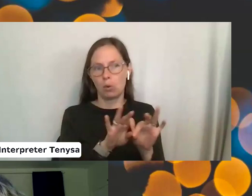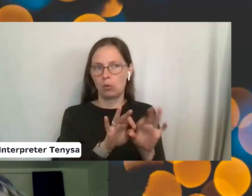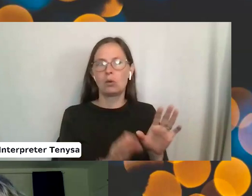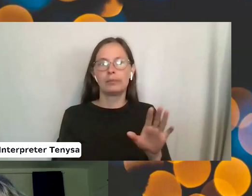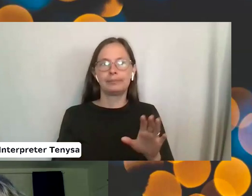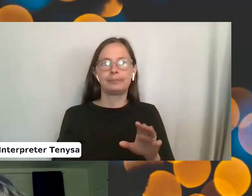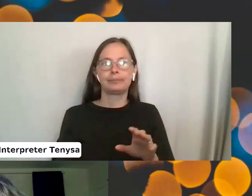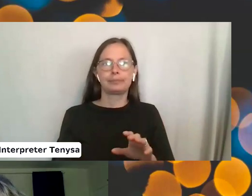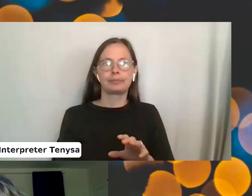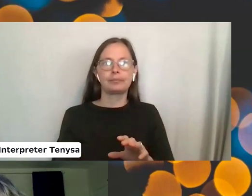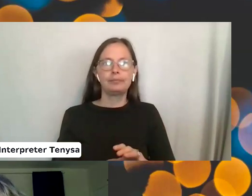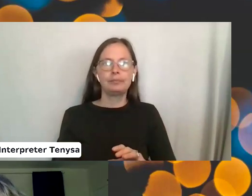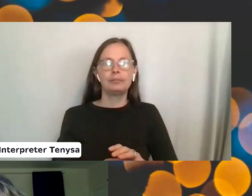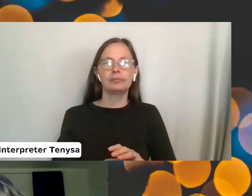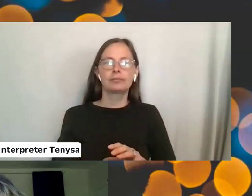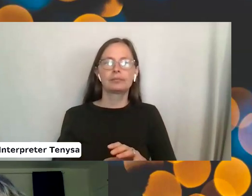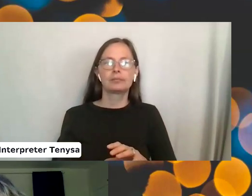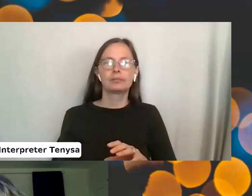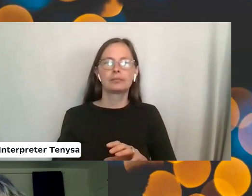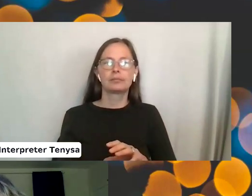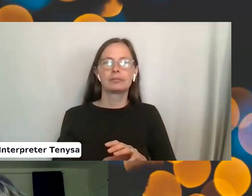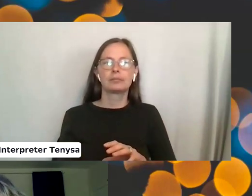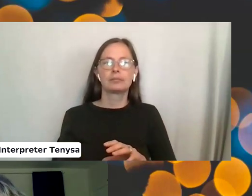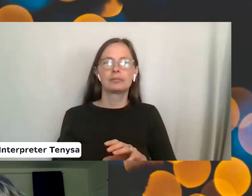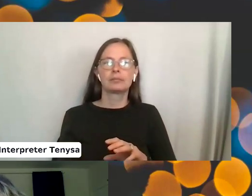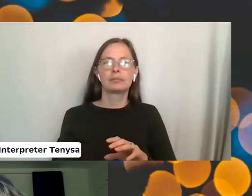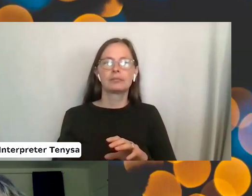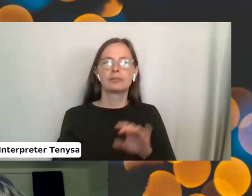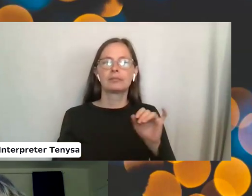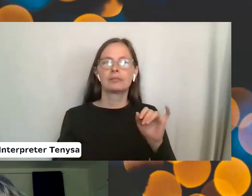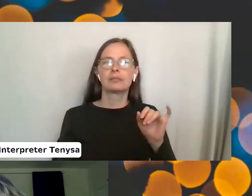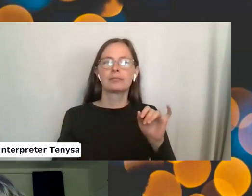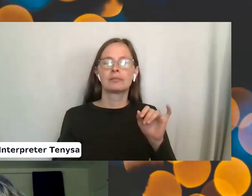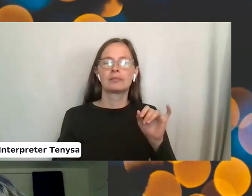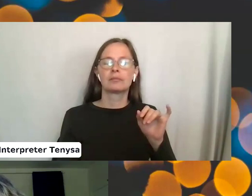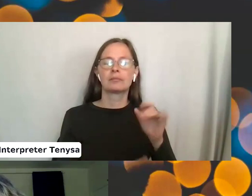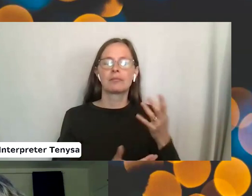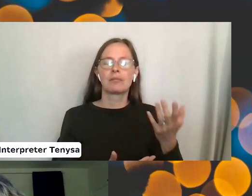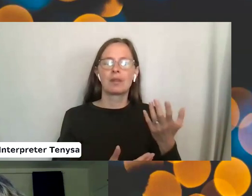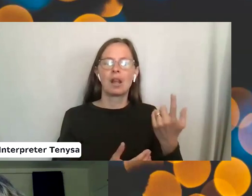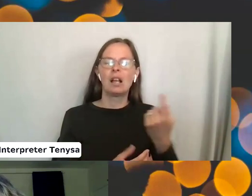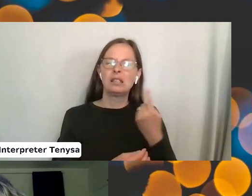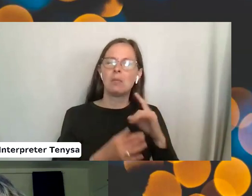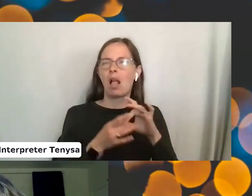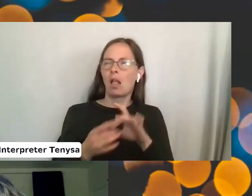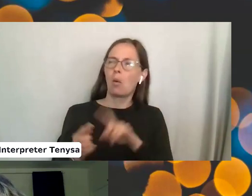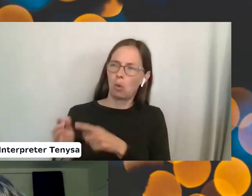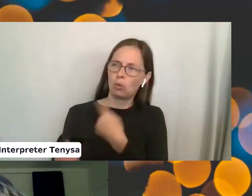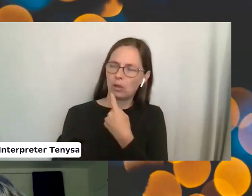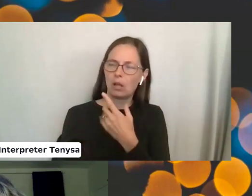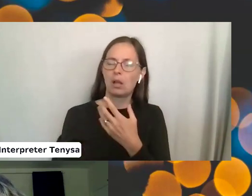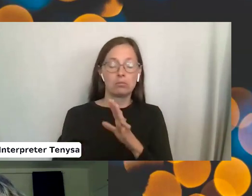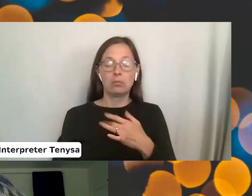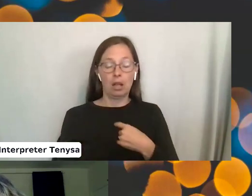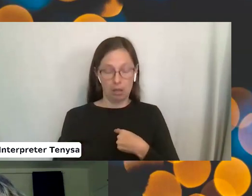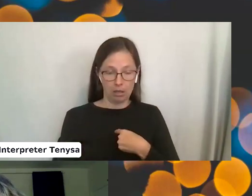is, if possible, this is along the lines of something you're saying of like, wow, that is not.